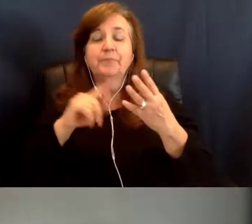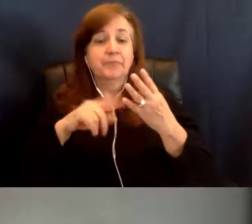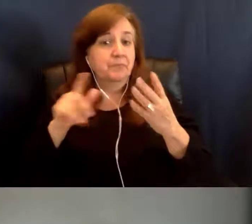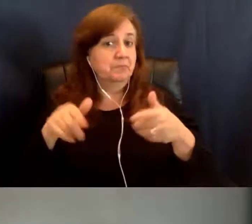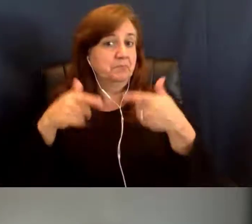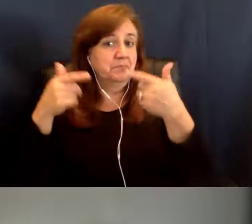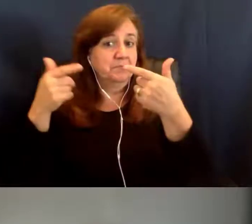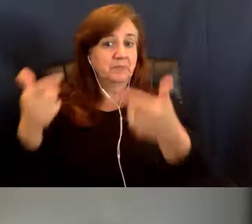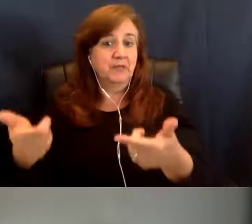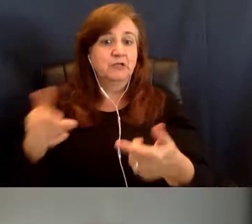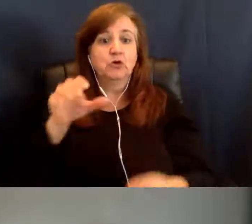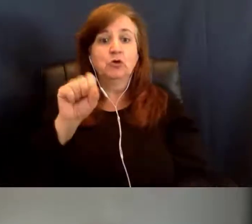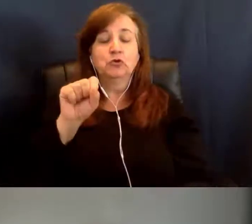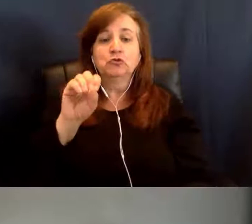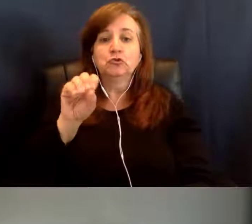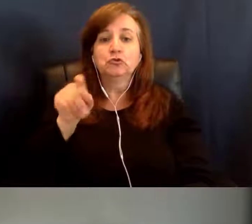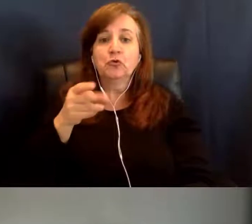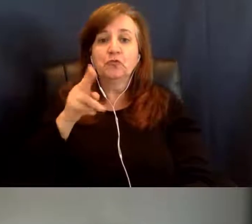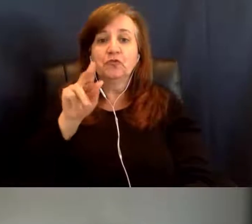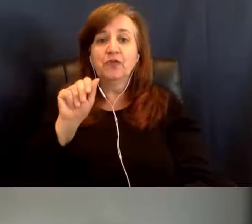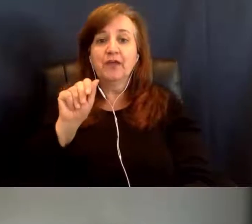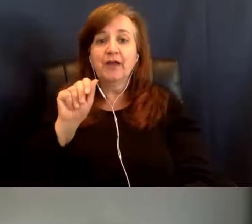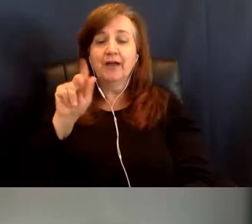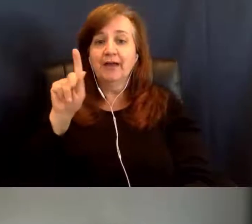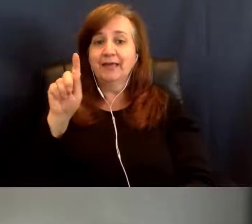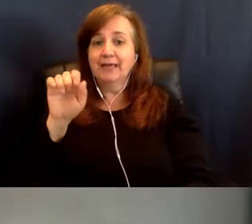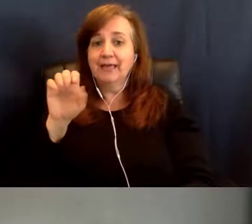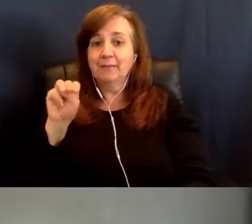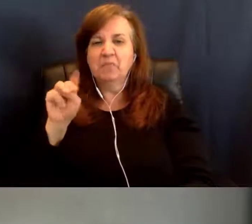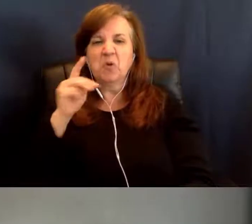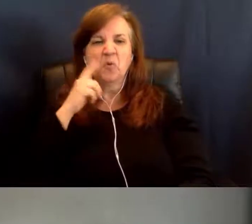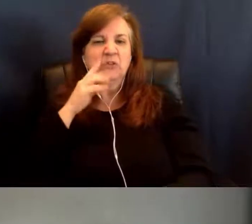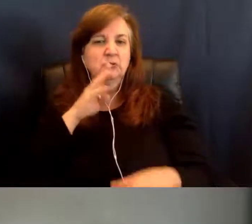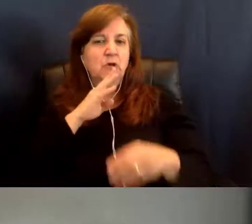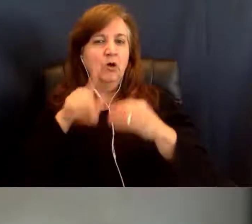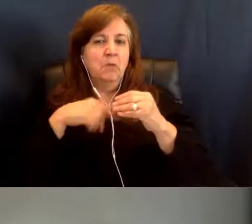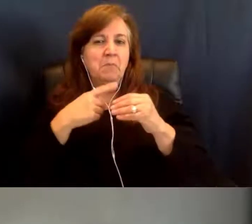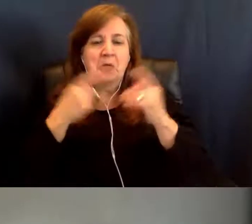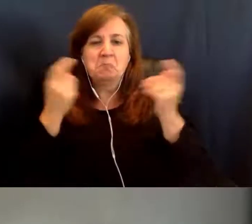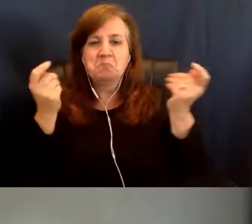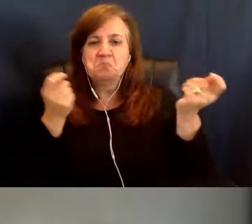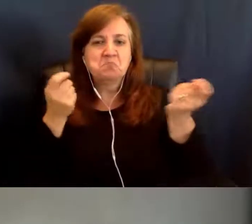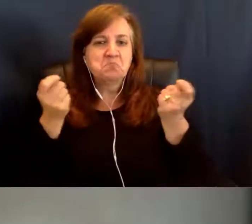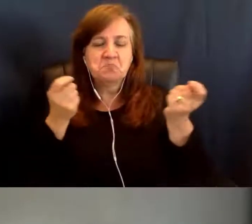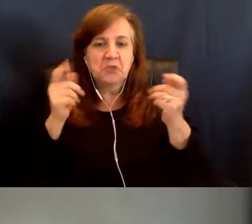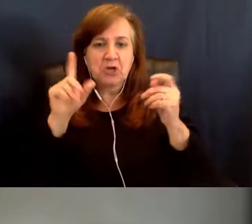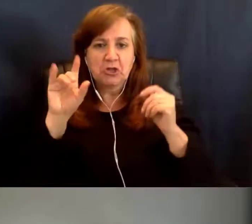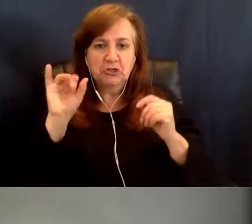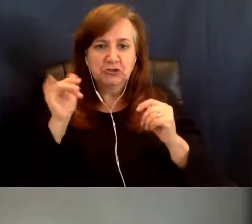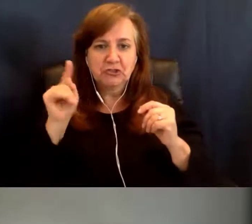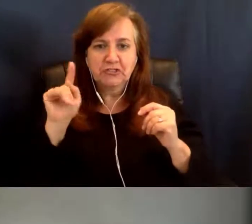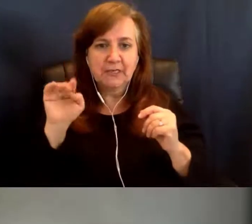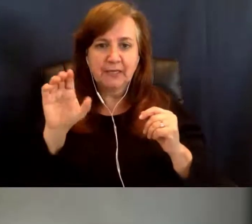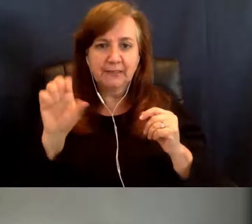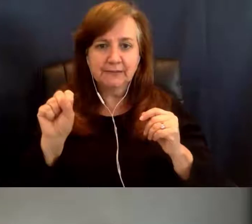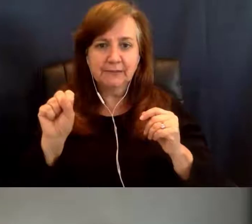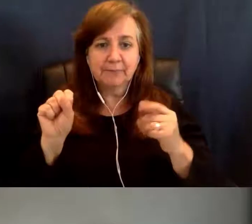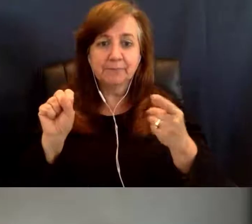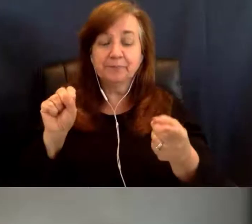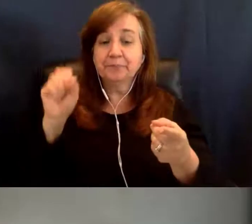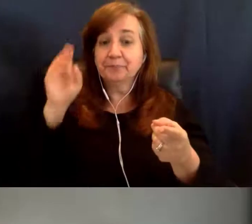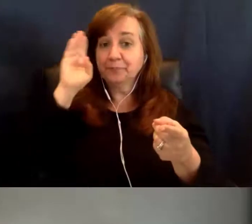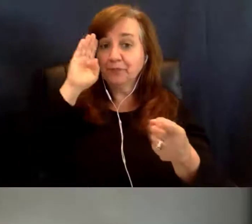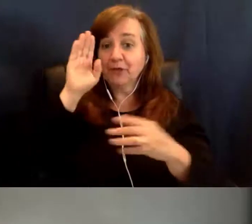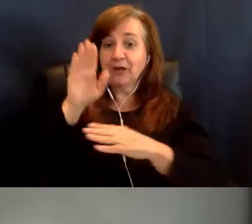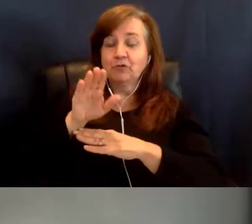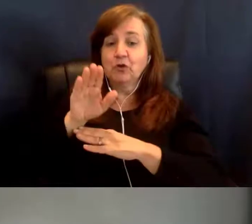over to Sophia Kim, who will go over some logistics regarding this webinar. Good afternoon, everybody. My name is Sophia.